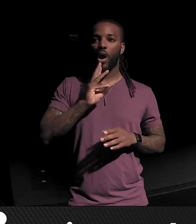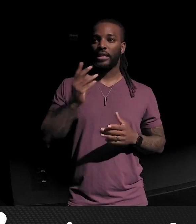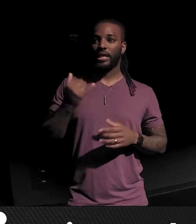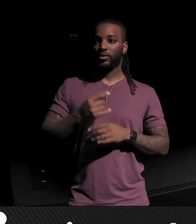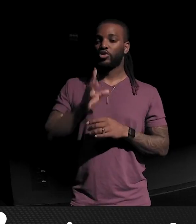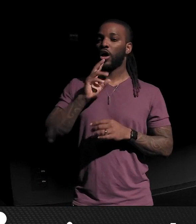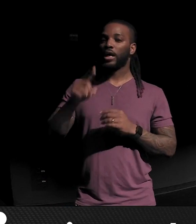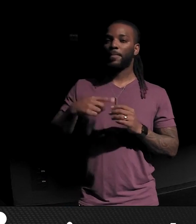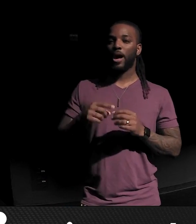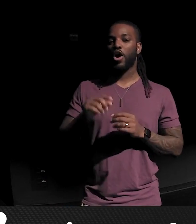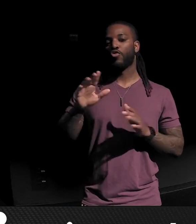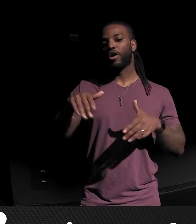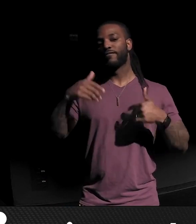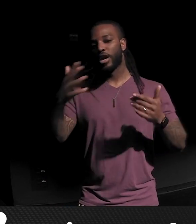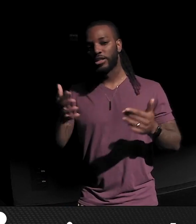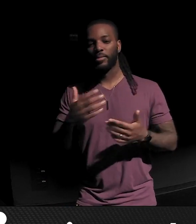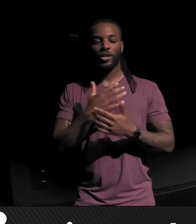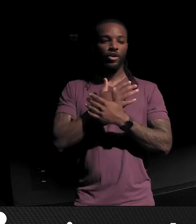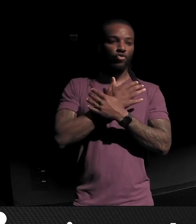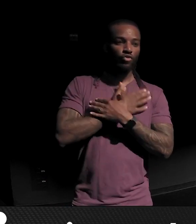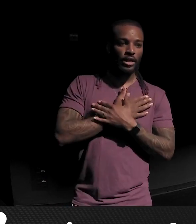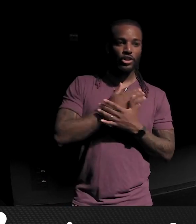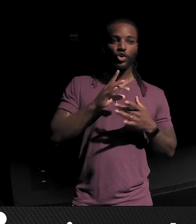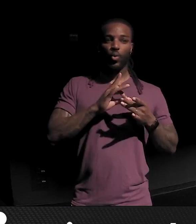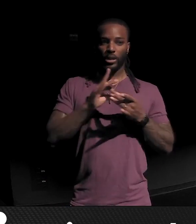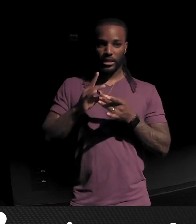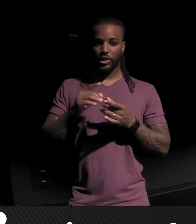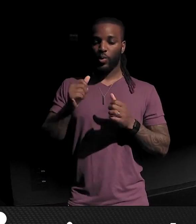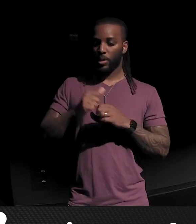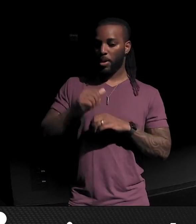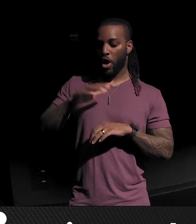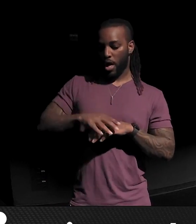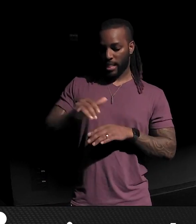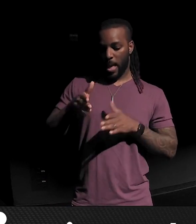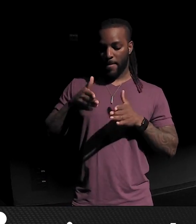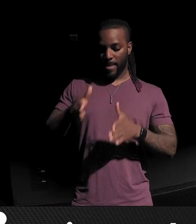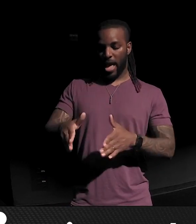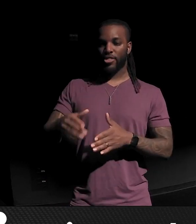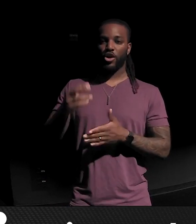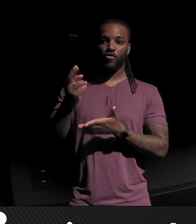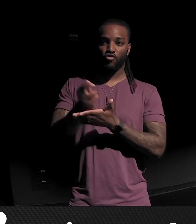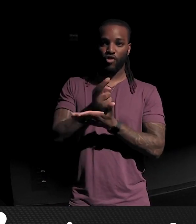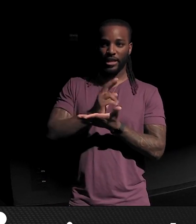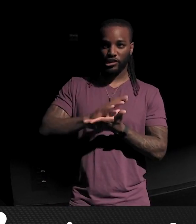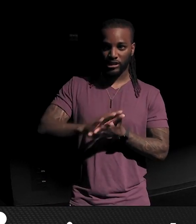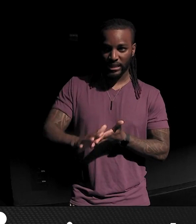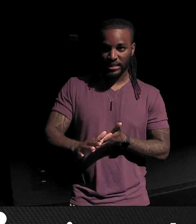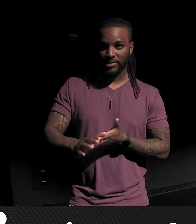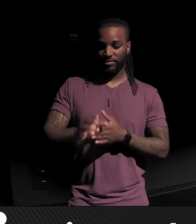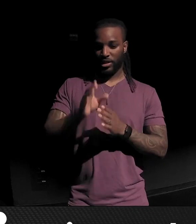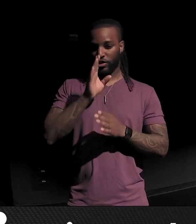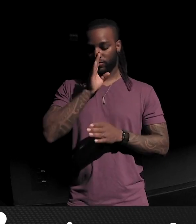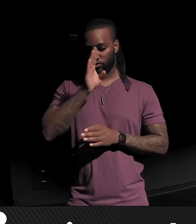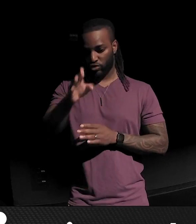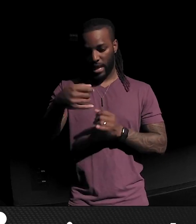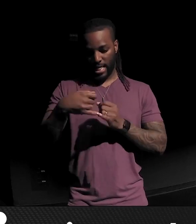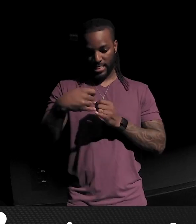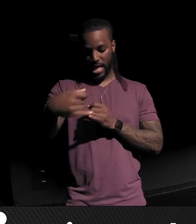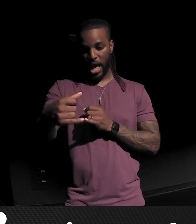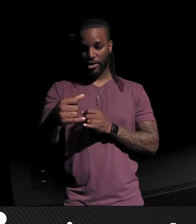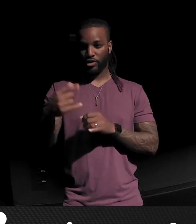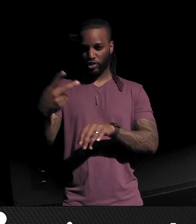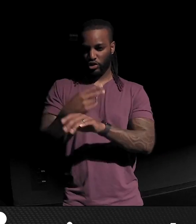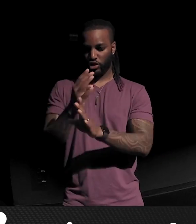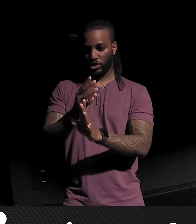refreshment and rest and its correlation with being on that path of righteousness, that straight line that those sheep are on. Jeremiah will